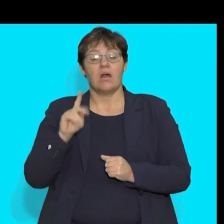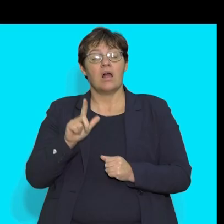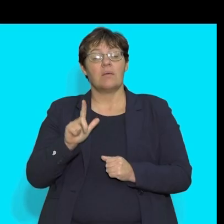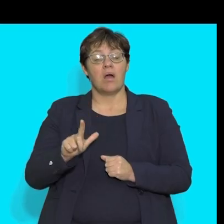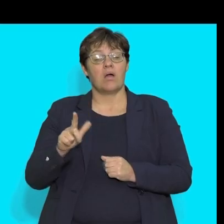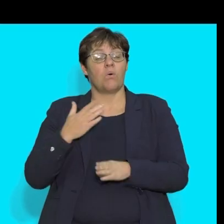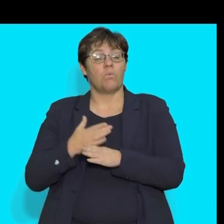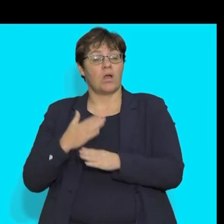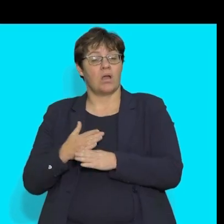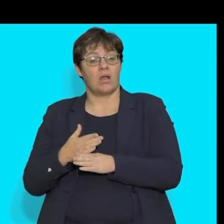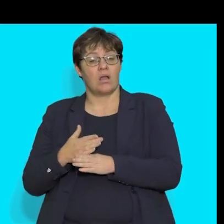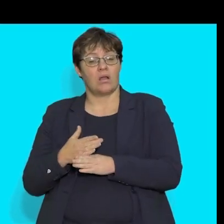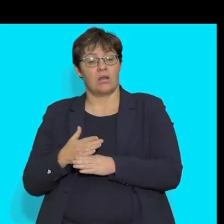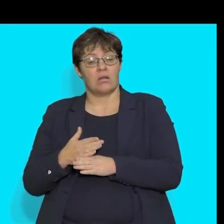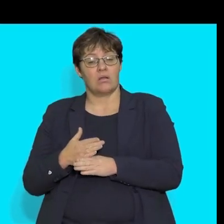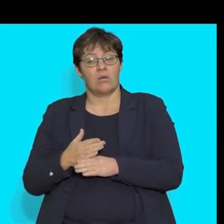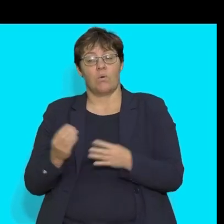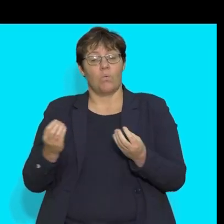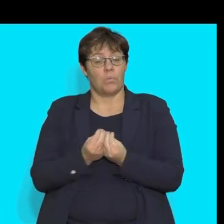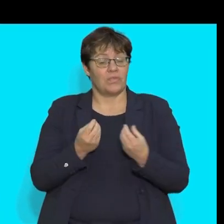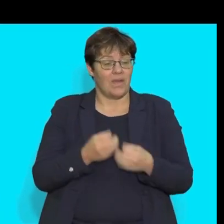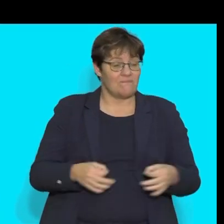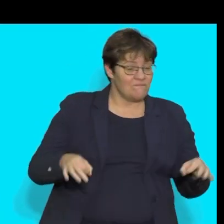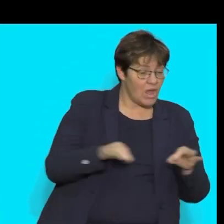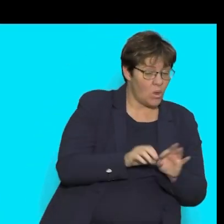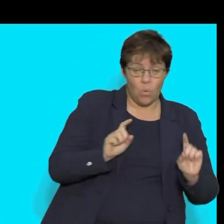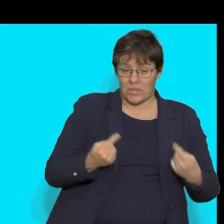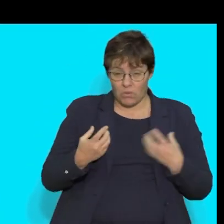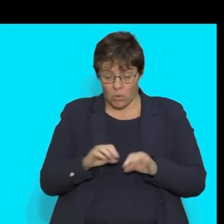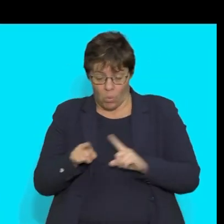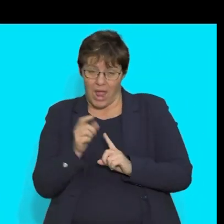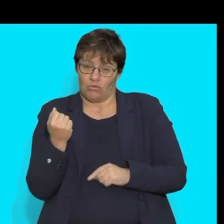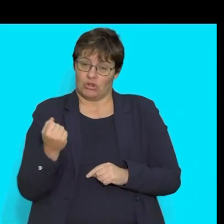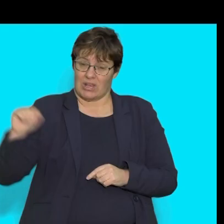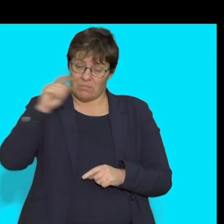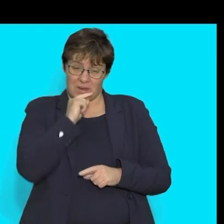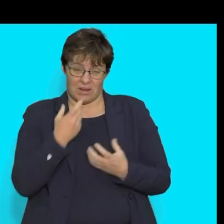work entirely without value because his theory had been rejected?